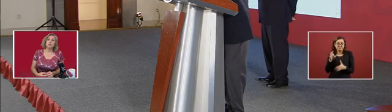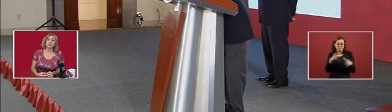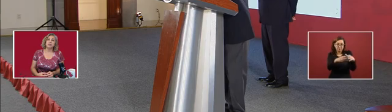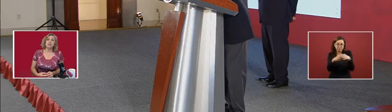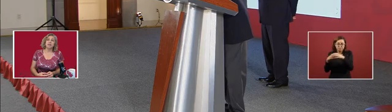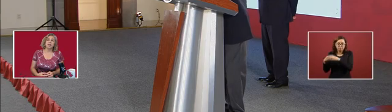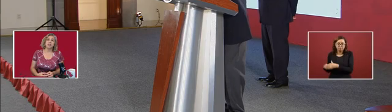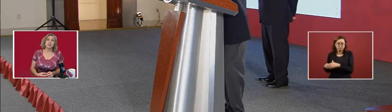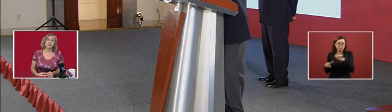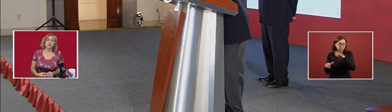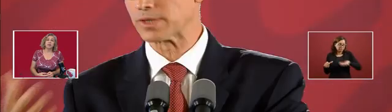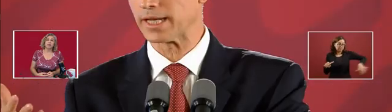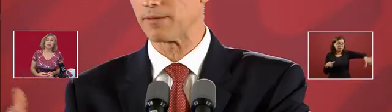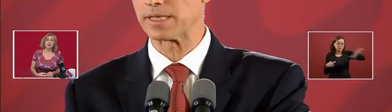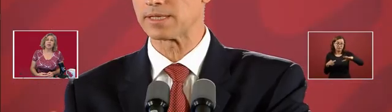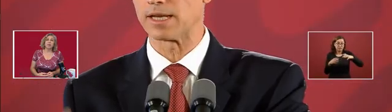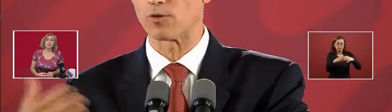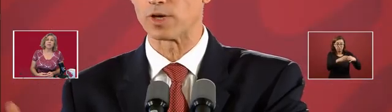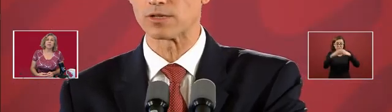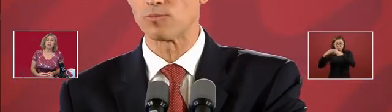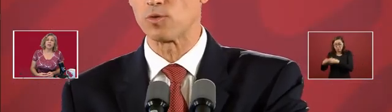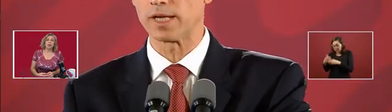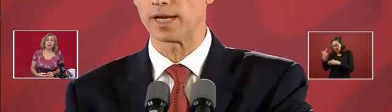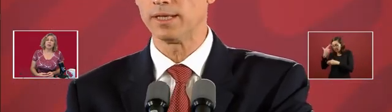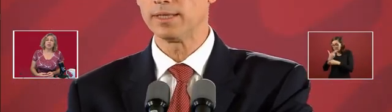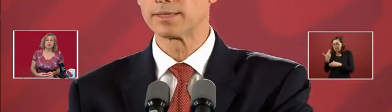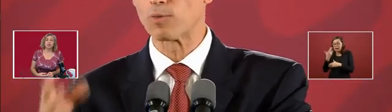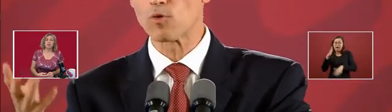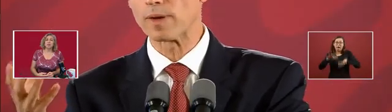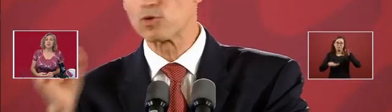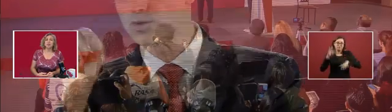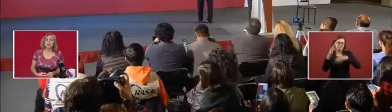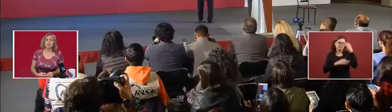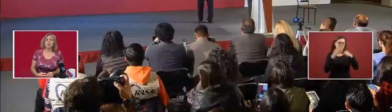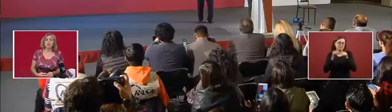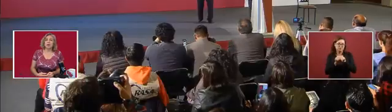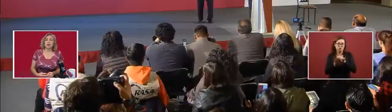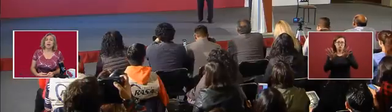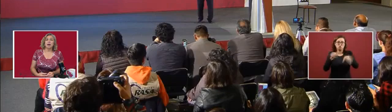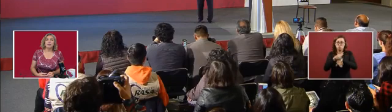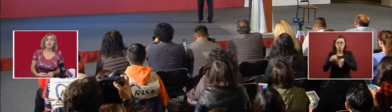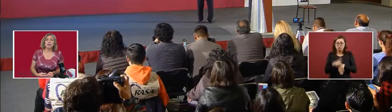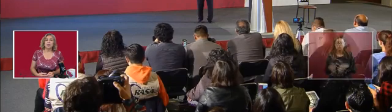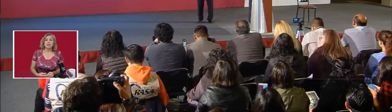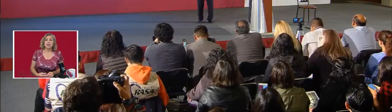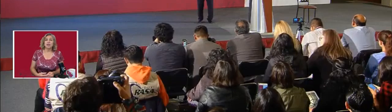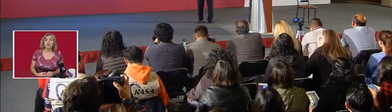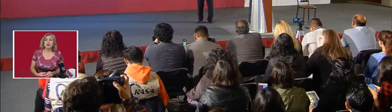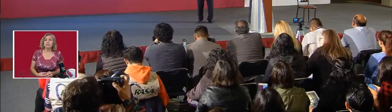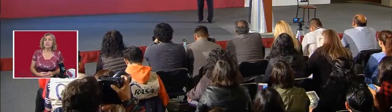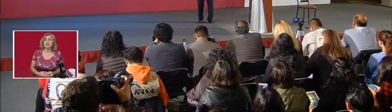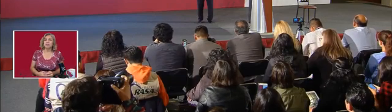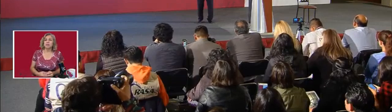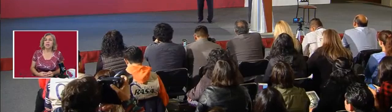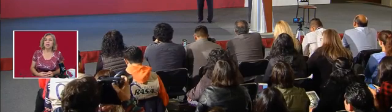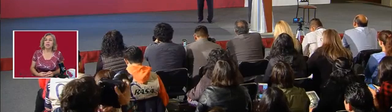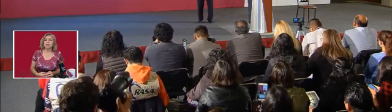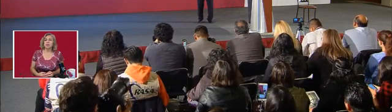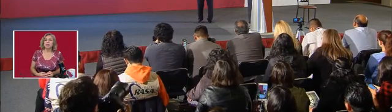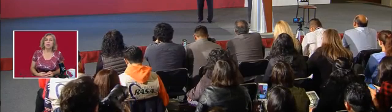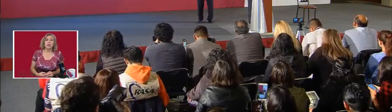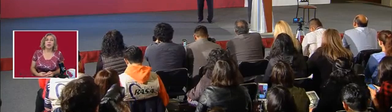And environmental monitoring and concentration of the ozone and many